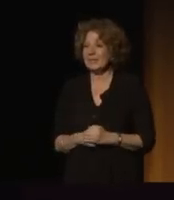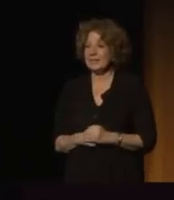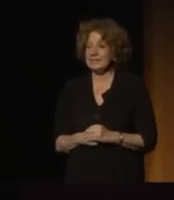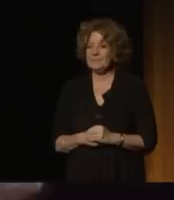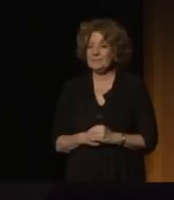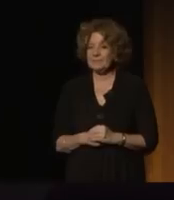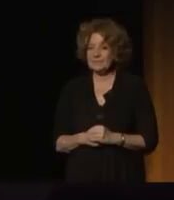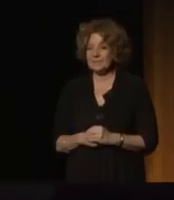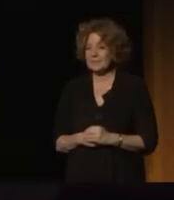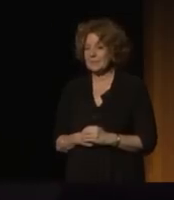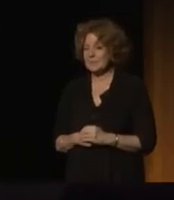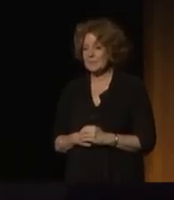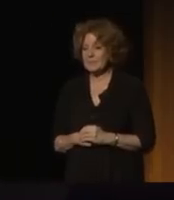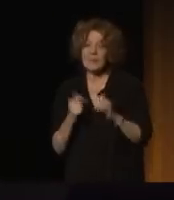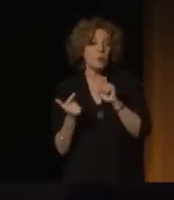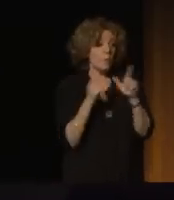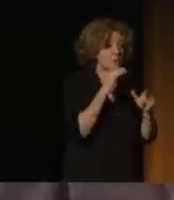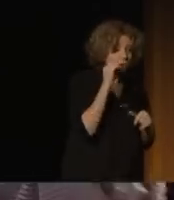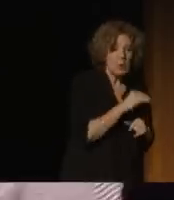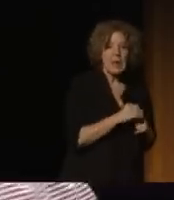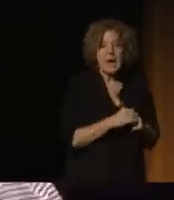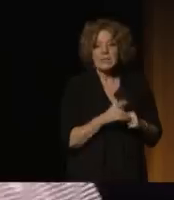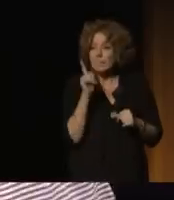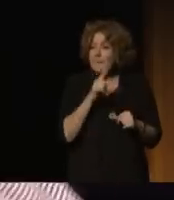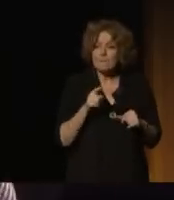So I went to lunch. Everyone in